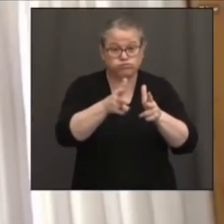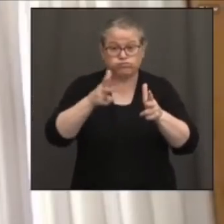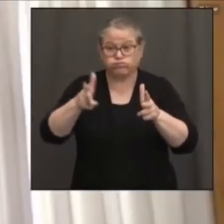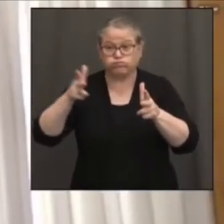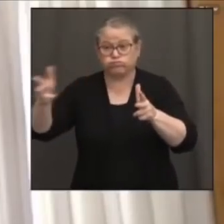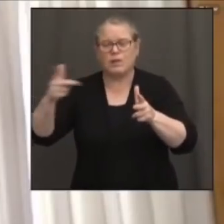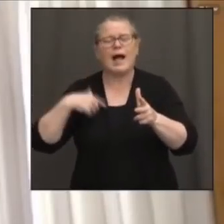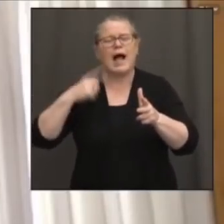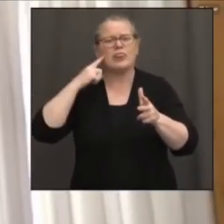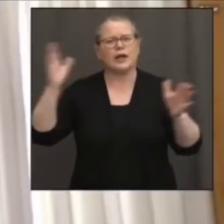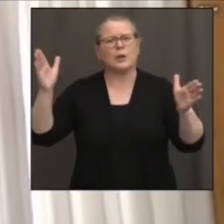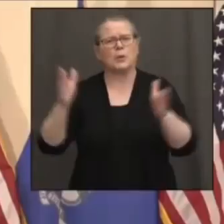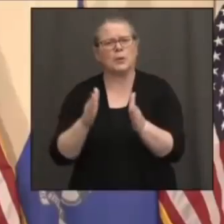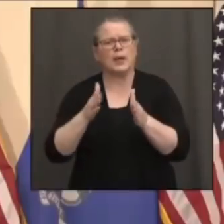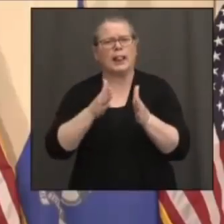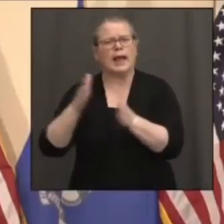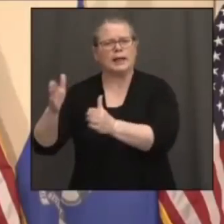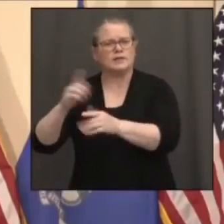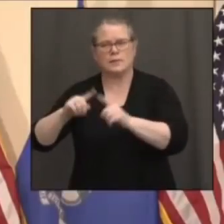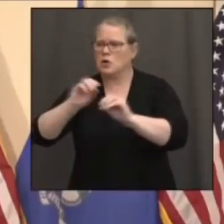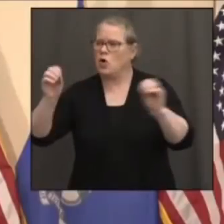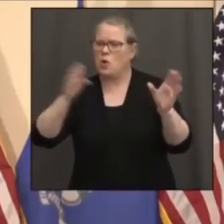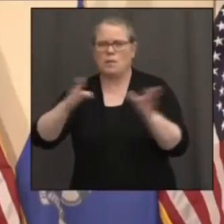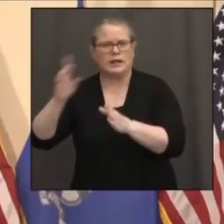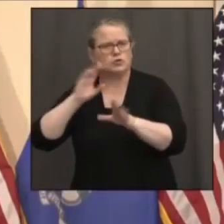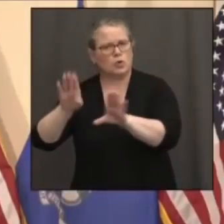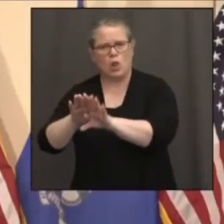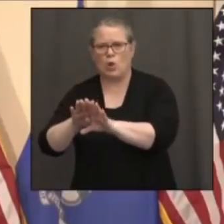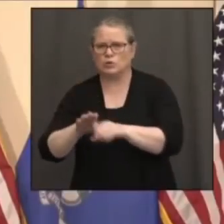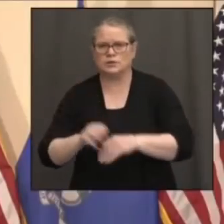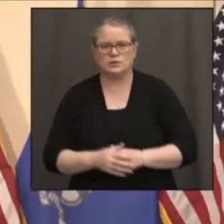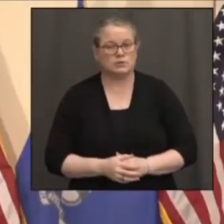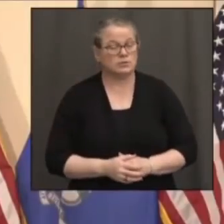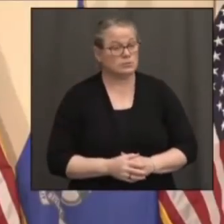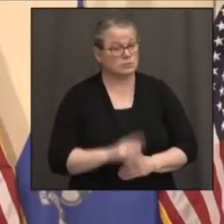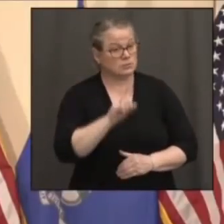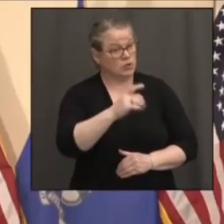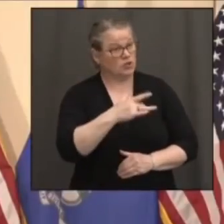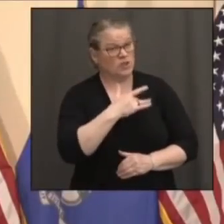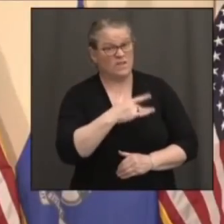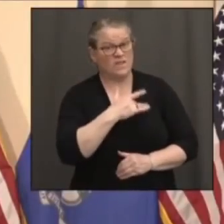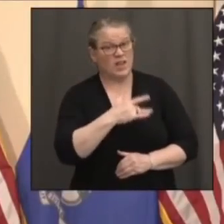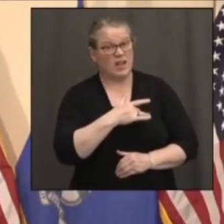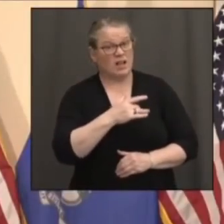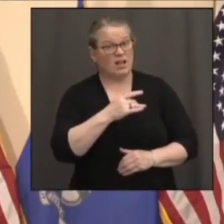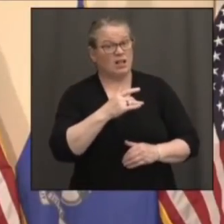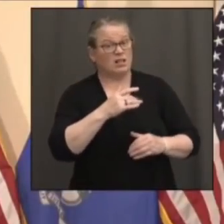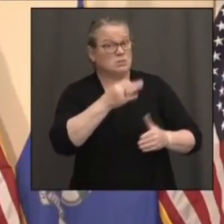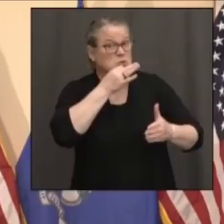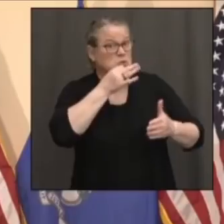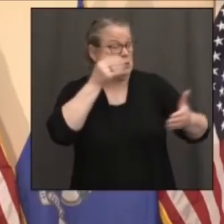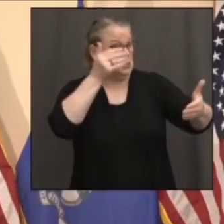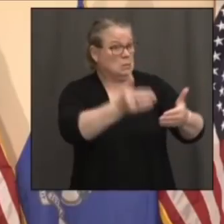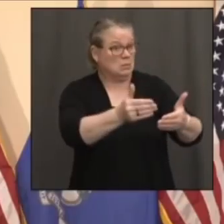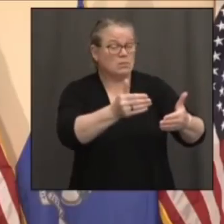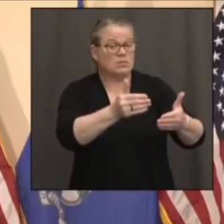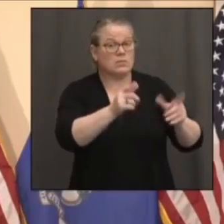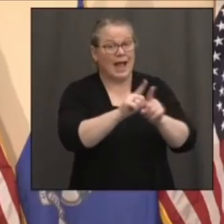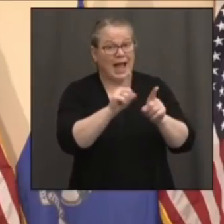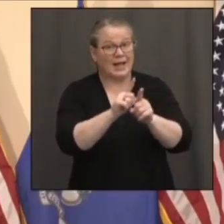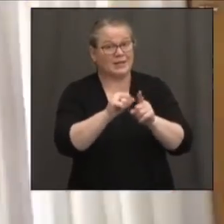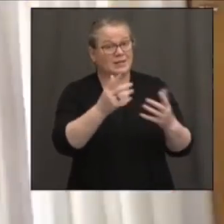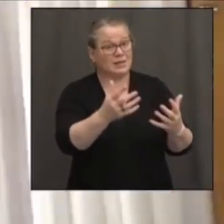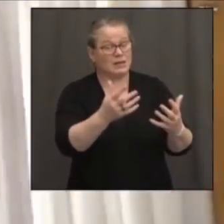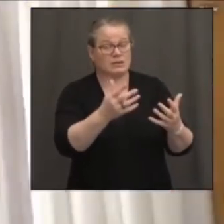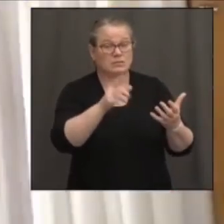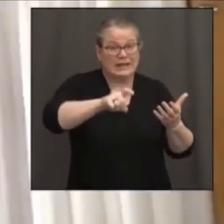runway at this stage. Do you see that in the near future as demand starts to wane a bit? Yeah,